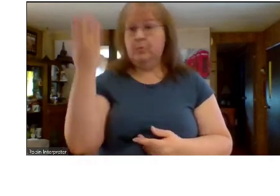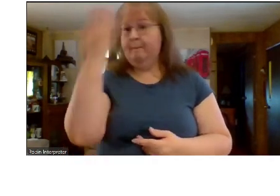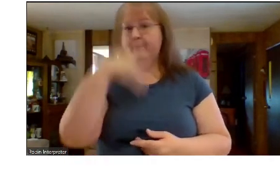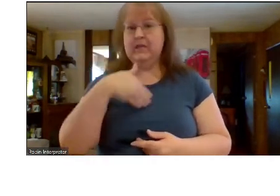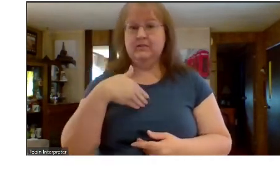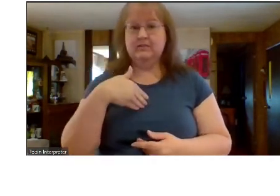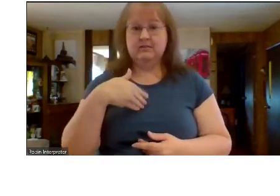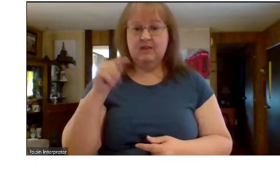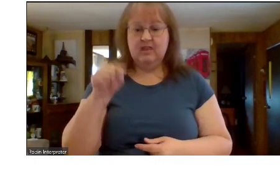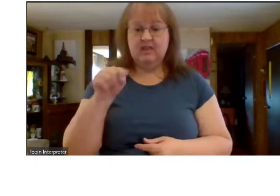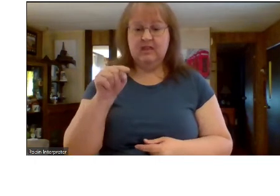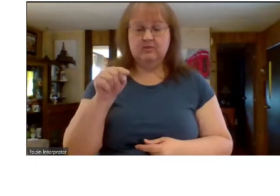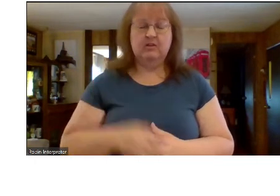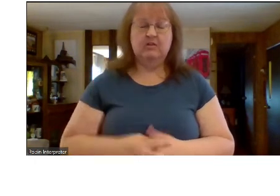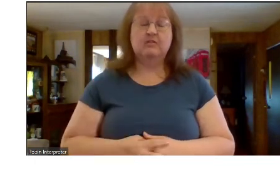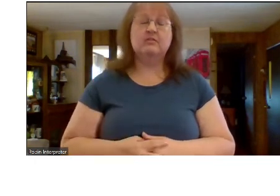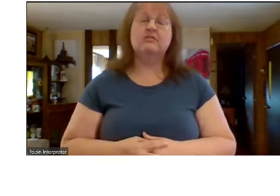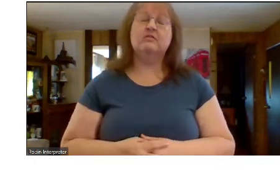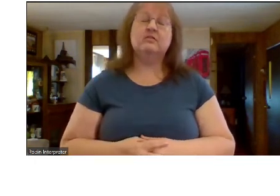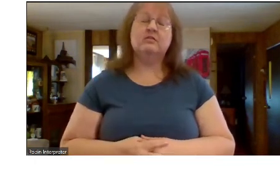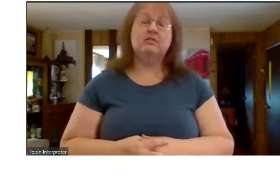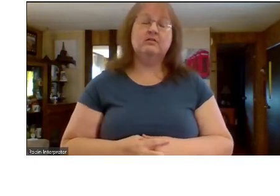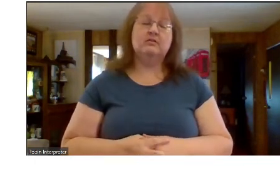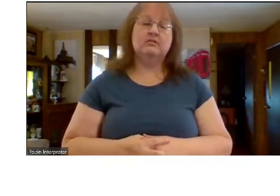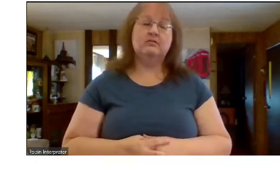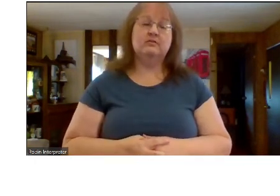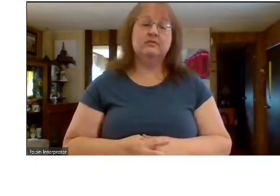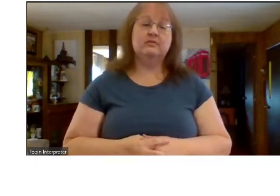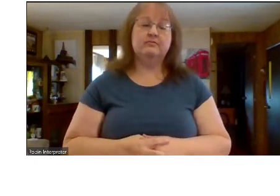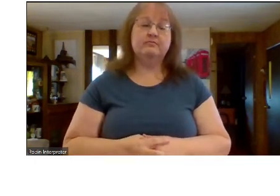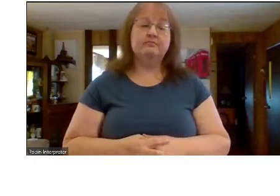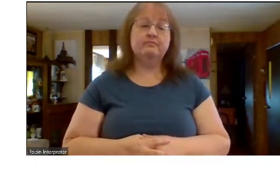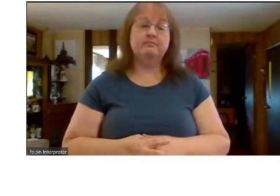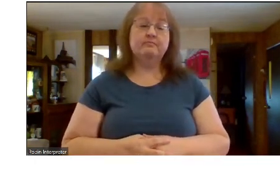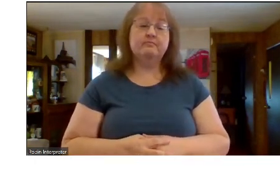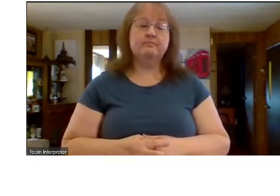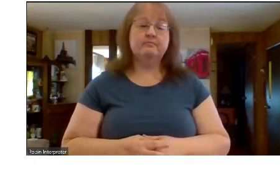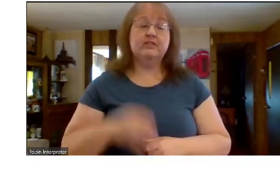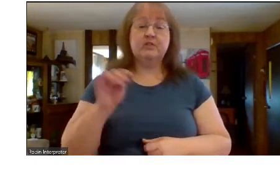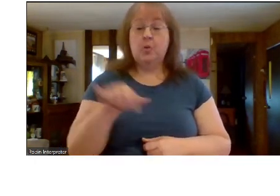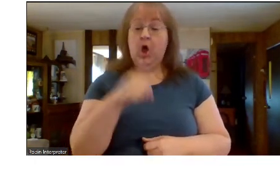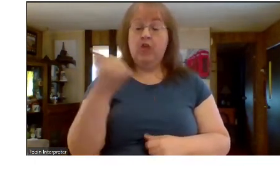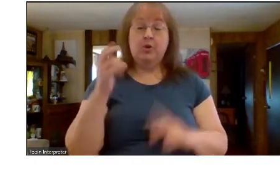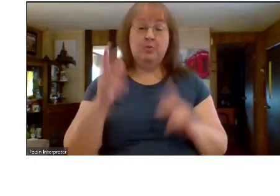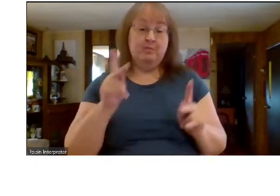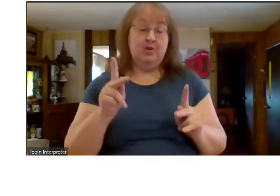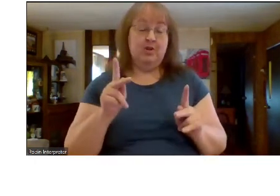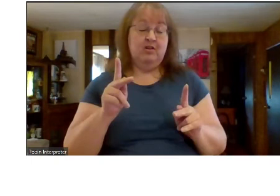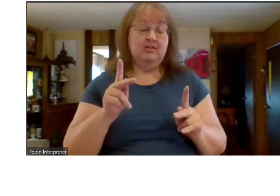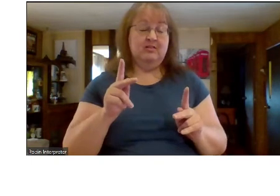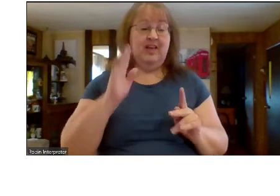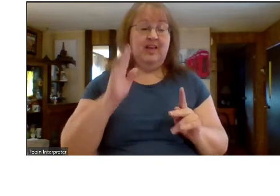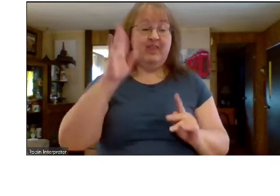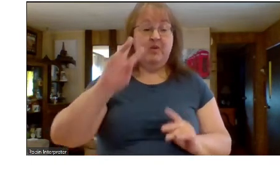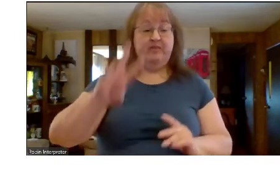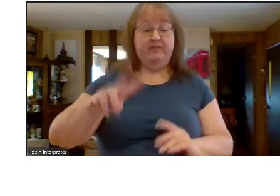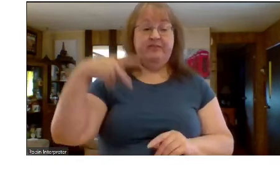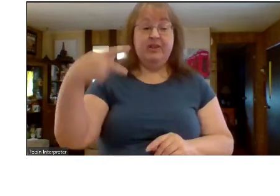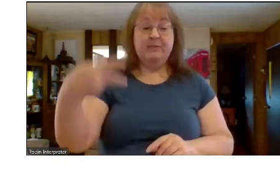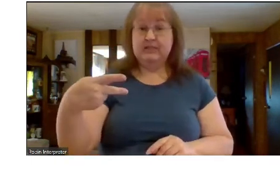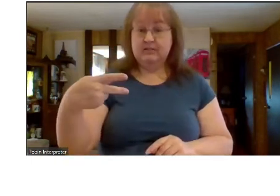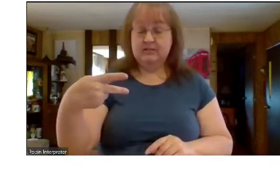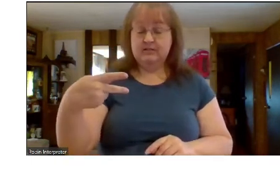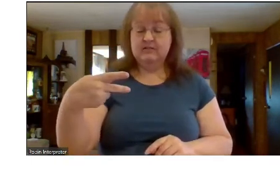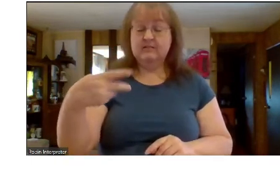didn't see this one either? All right, what if you didn't see this one here? Well, something that other people do is